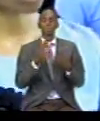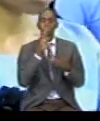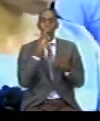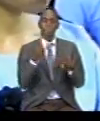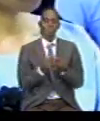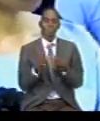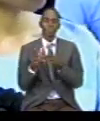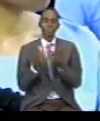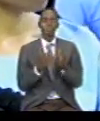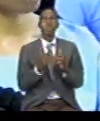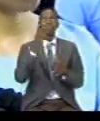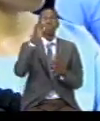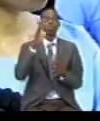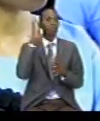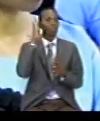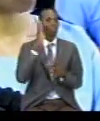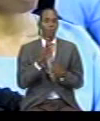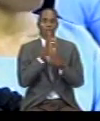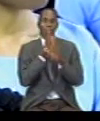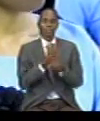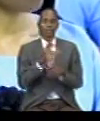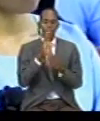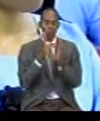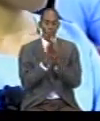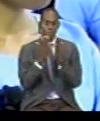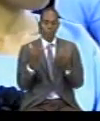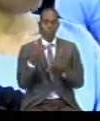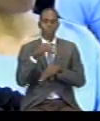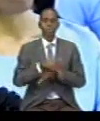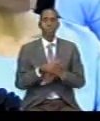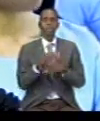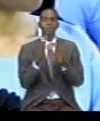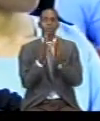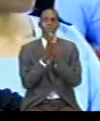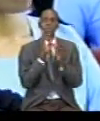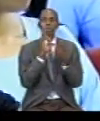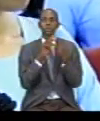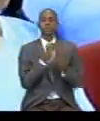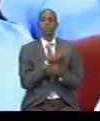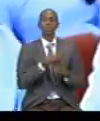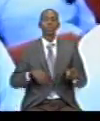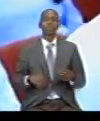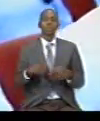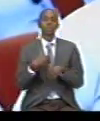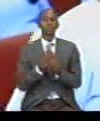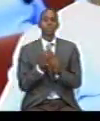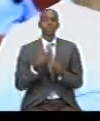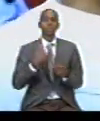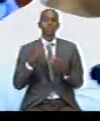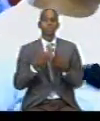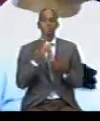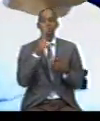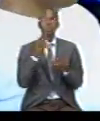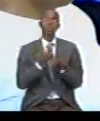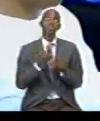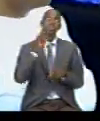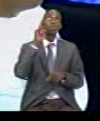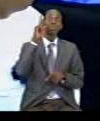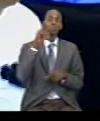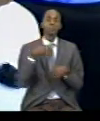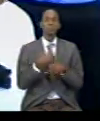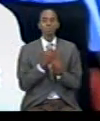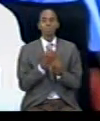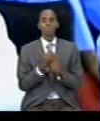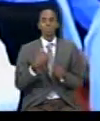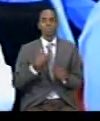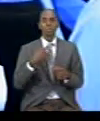your prayer tonight. You talk to the Lord and say, oh Lord, make me to be like thee. Make me an agent